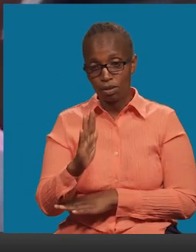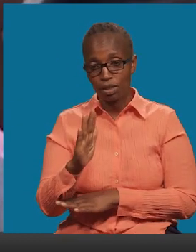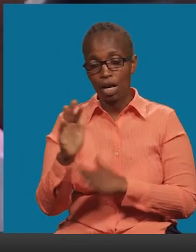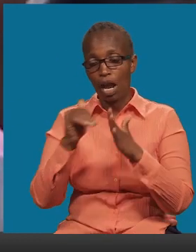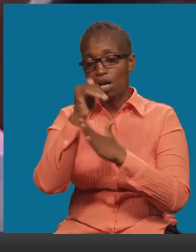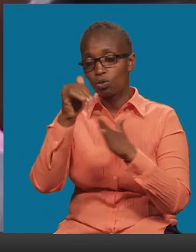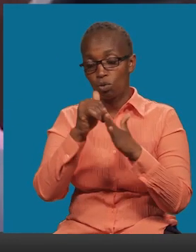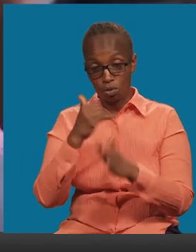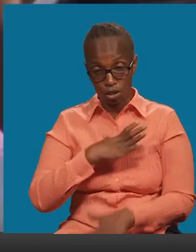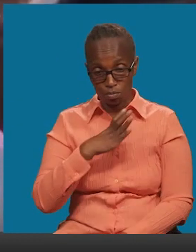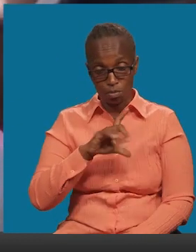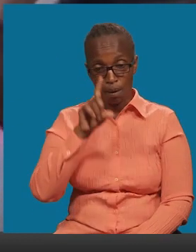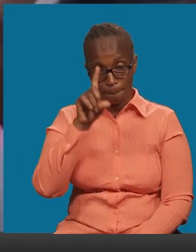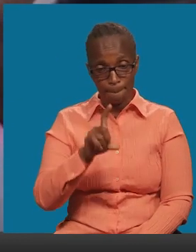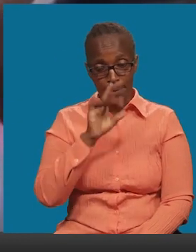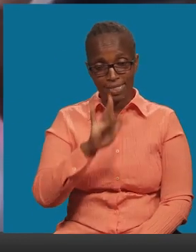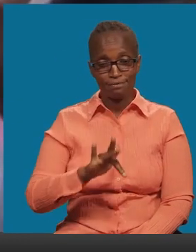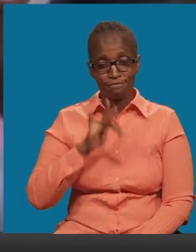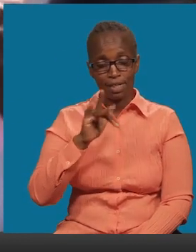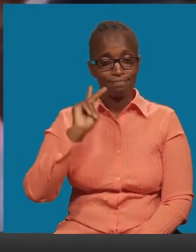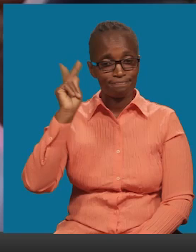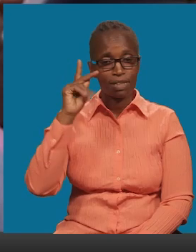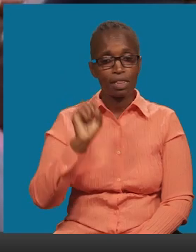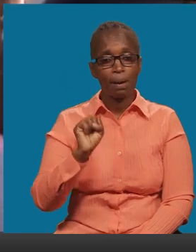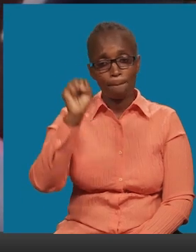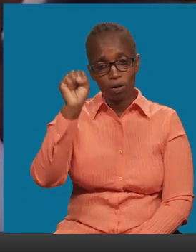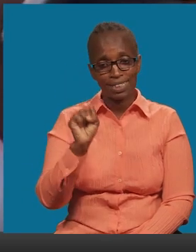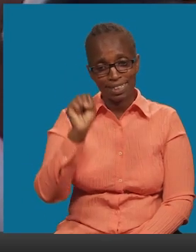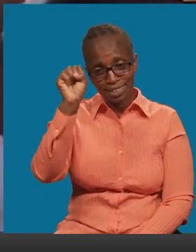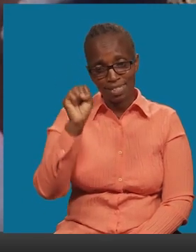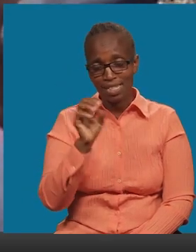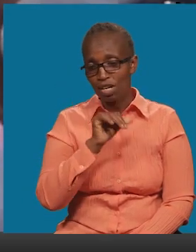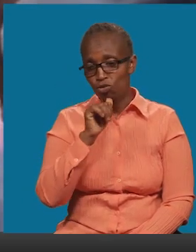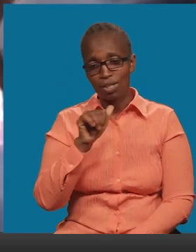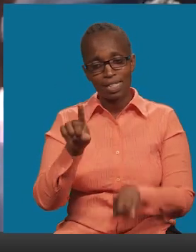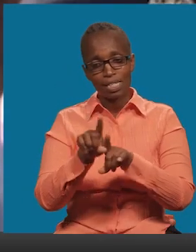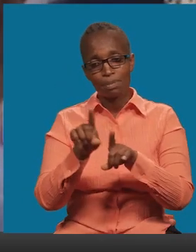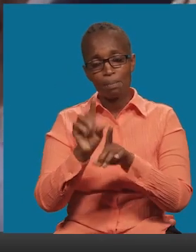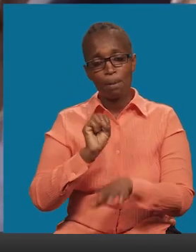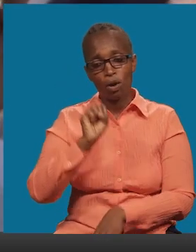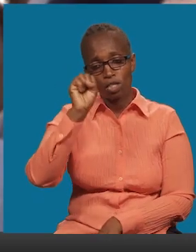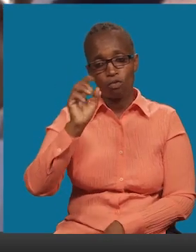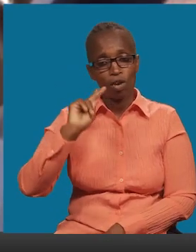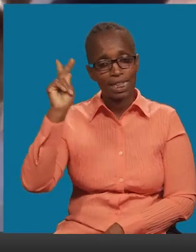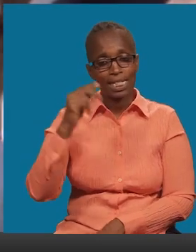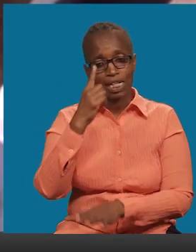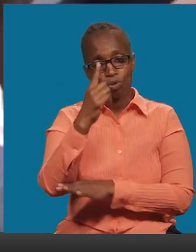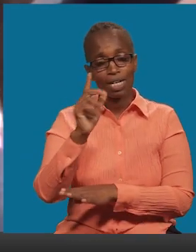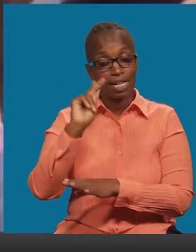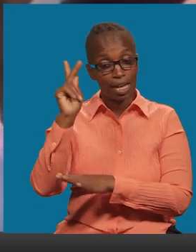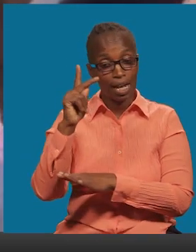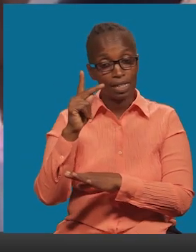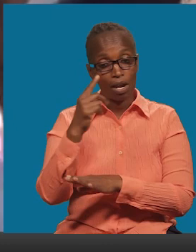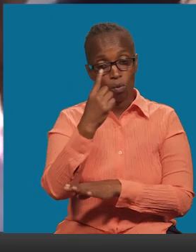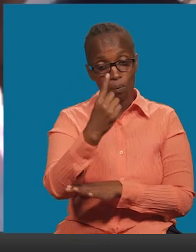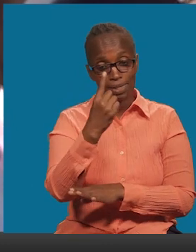one person. This is our country, all of us. And everyone must be made to feel as Kenyan as the other person. The politics of exclusion are not